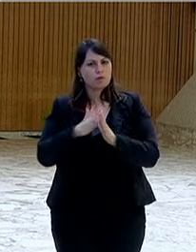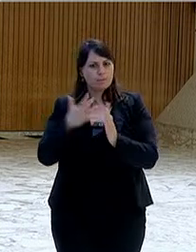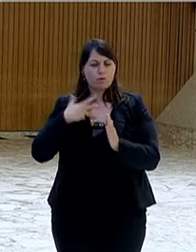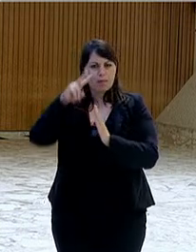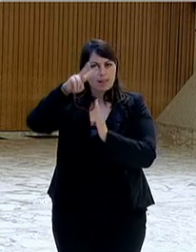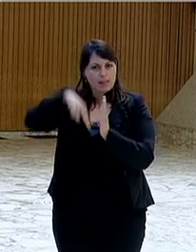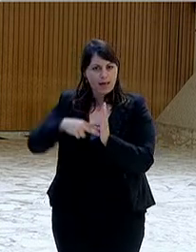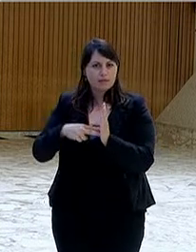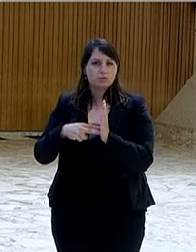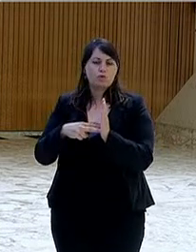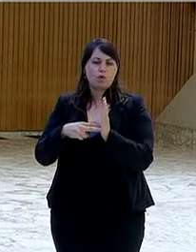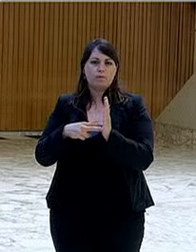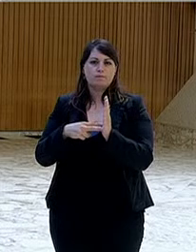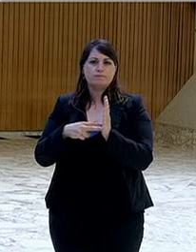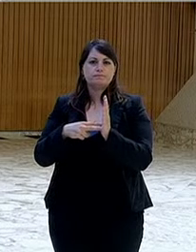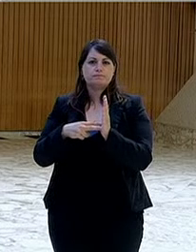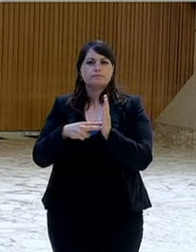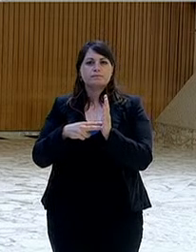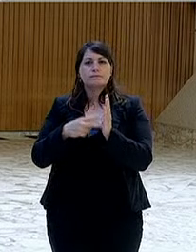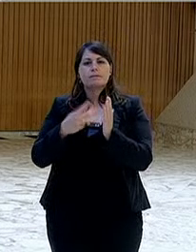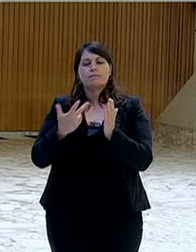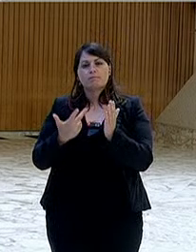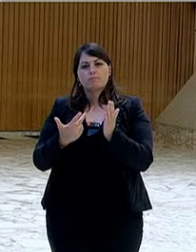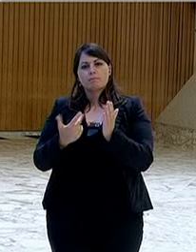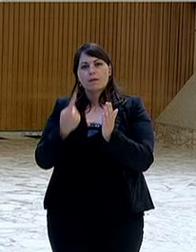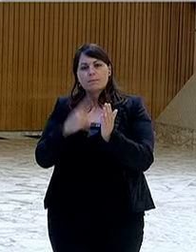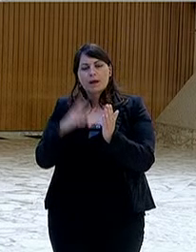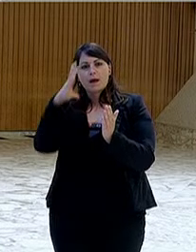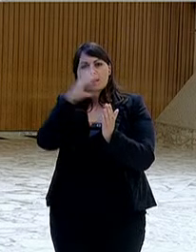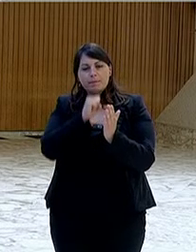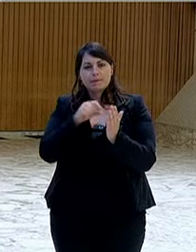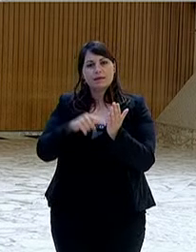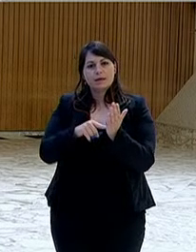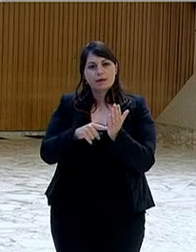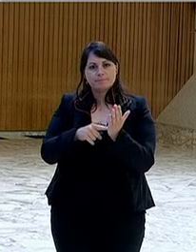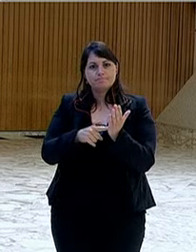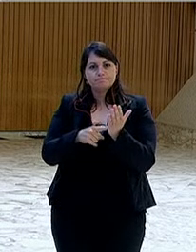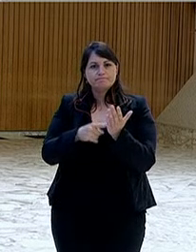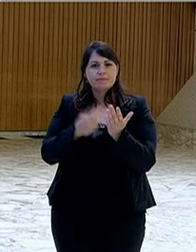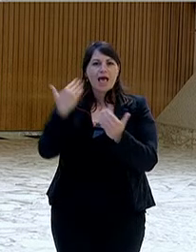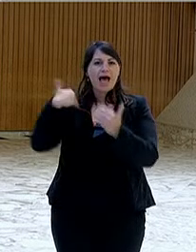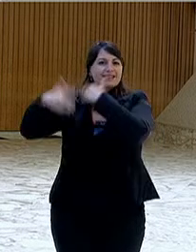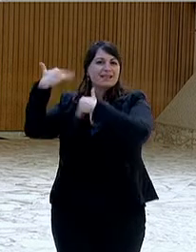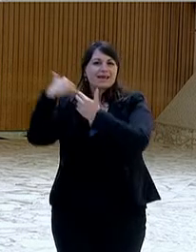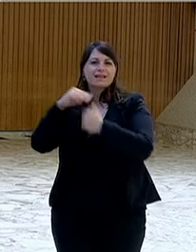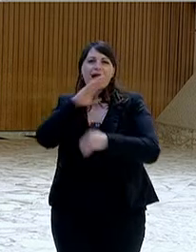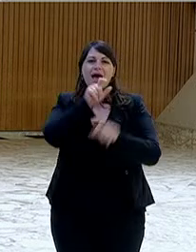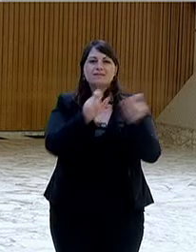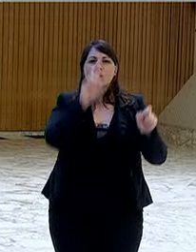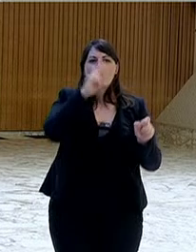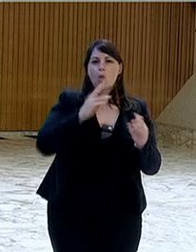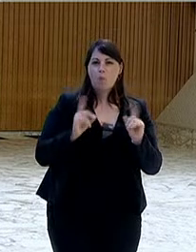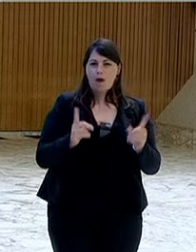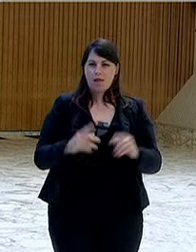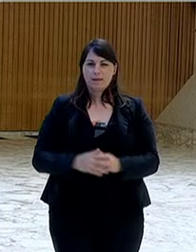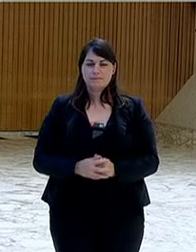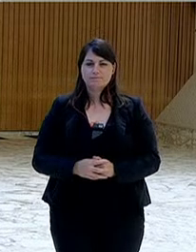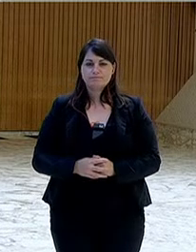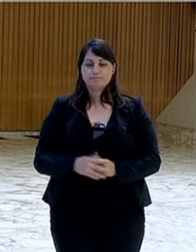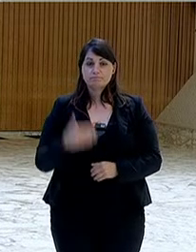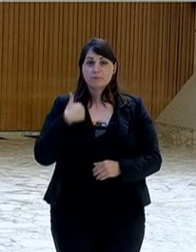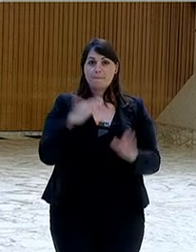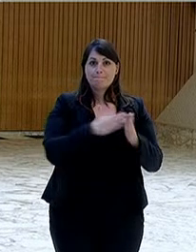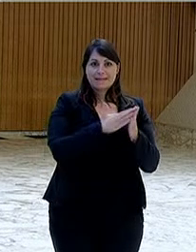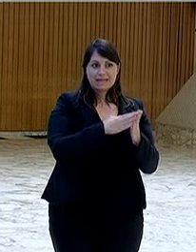like to draw on some of that material today for our work. My goal is that